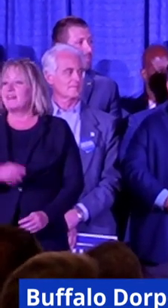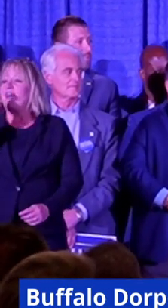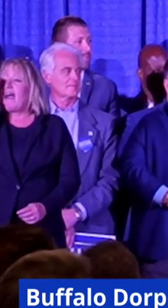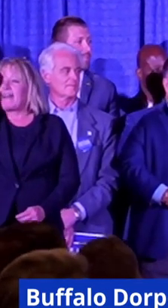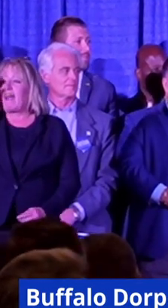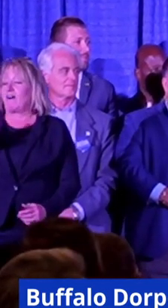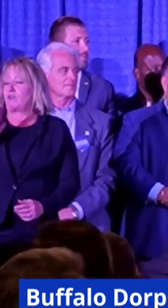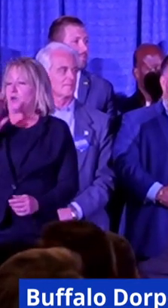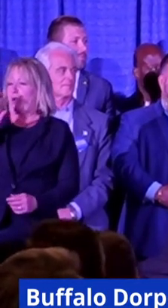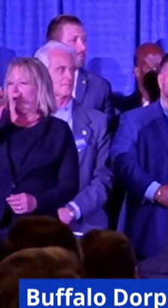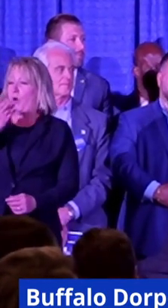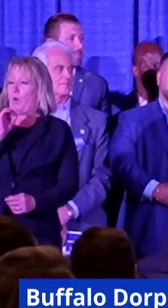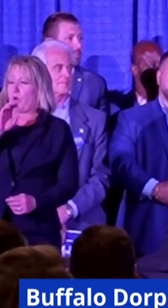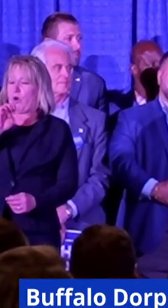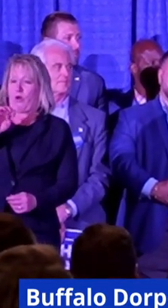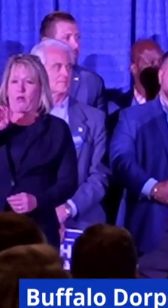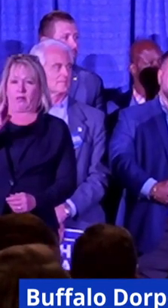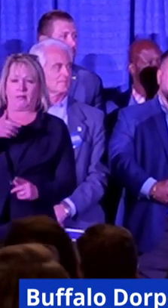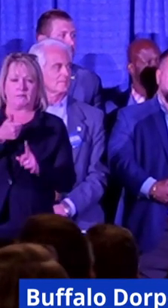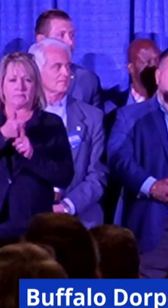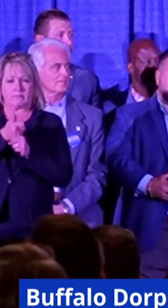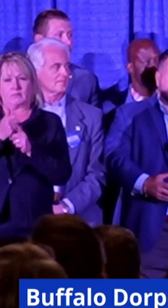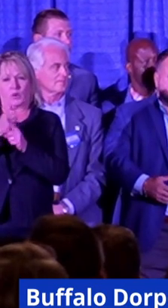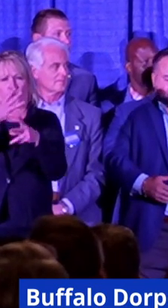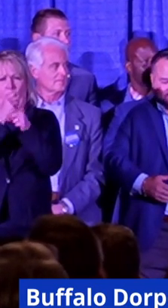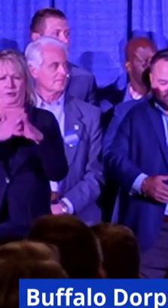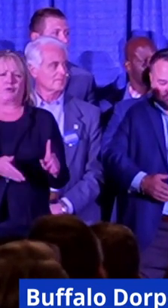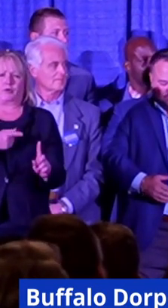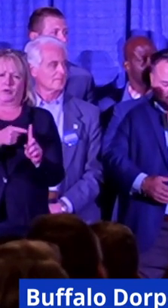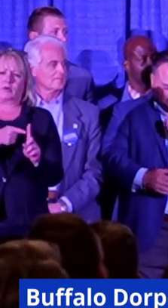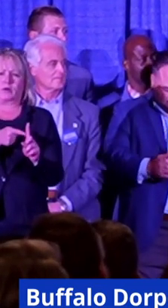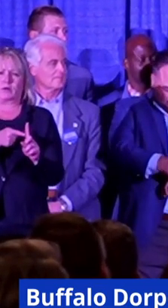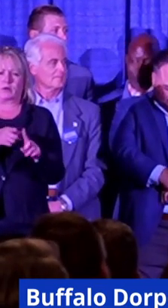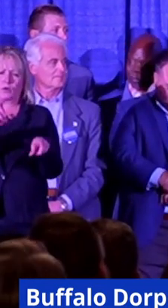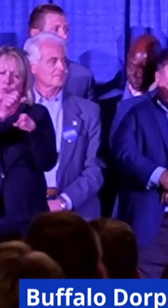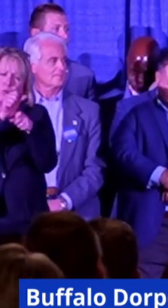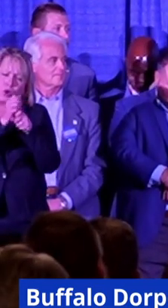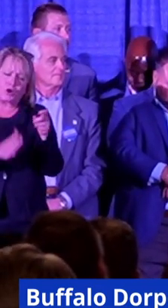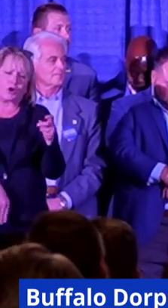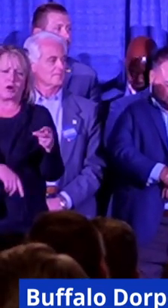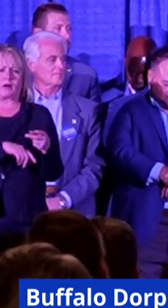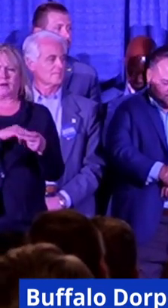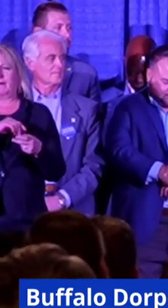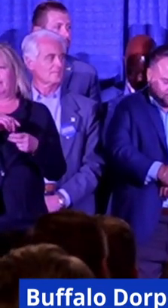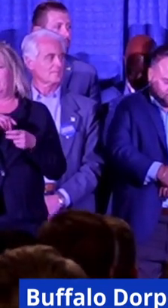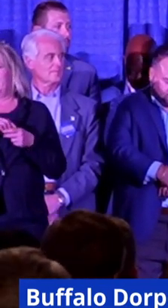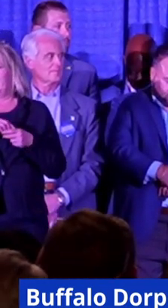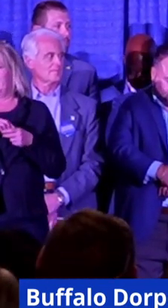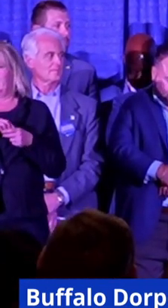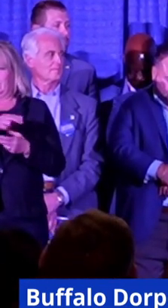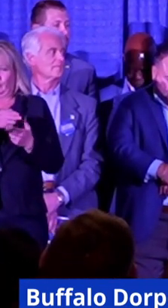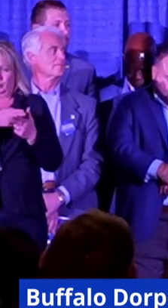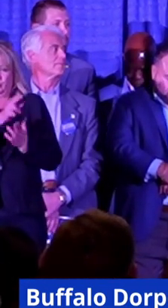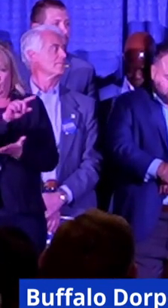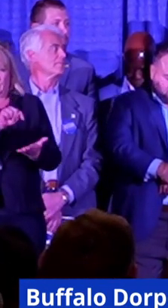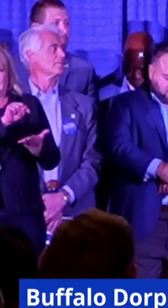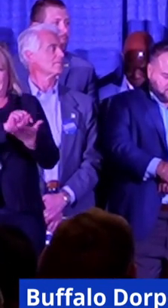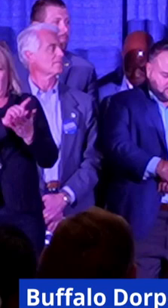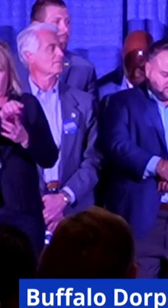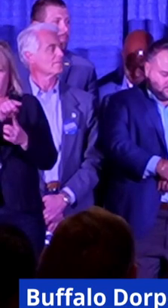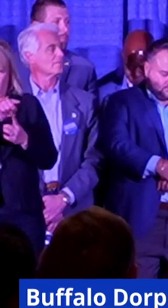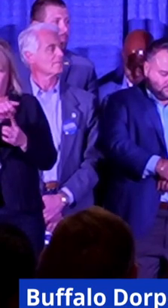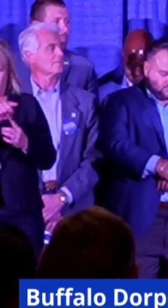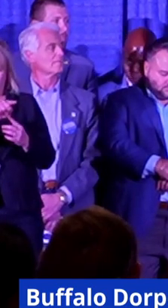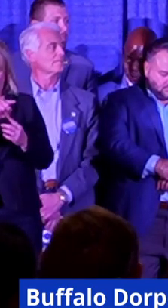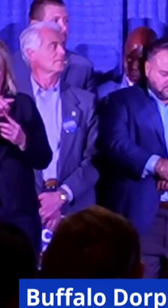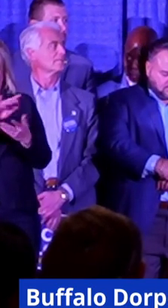Governor Hochul is a winner. She is a worker. And in the short time that she has